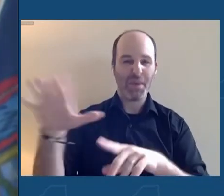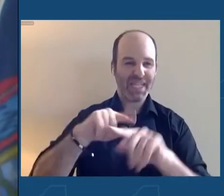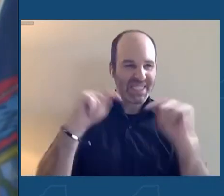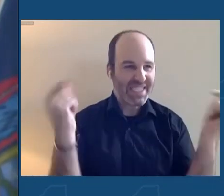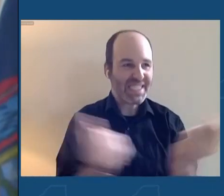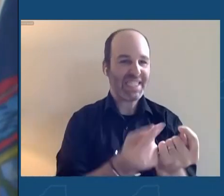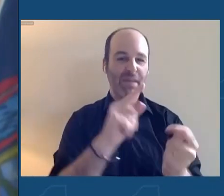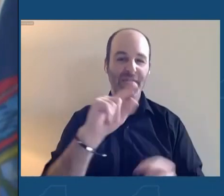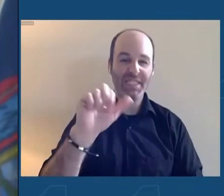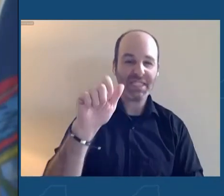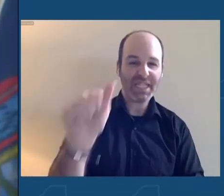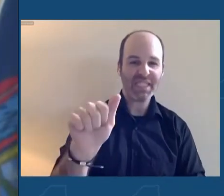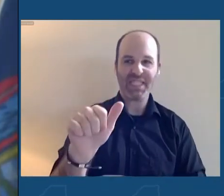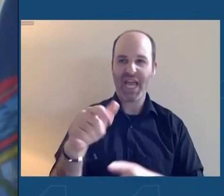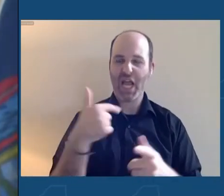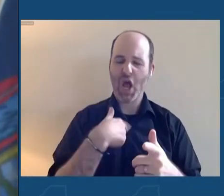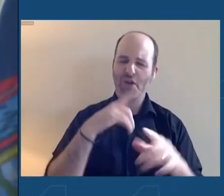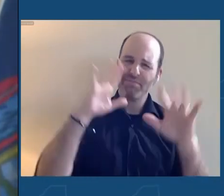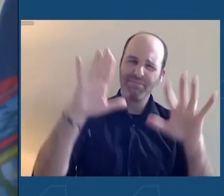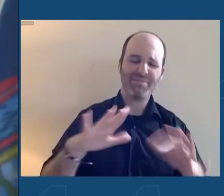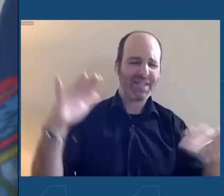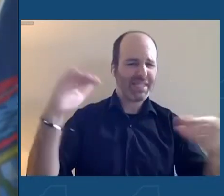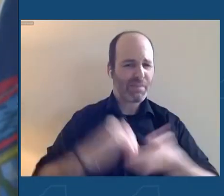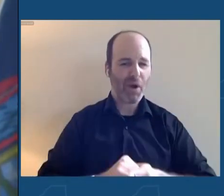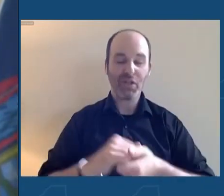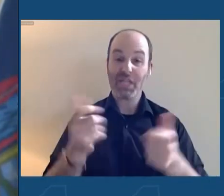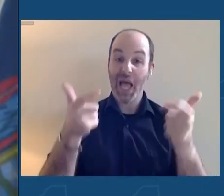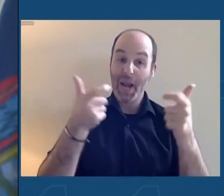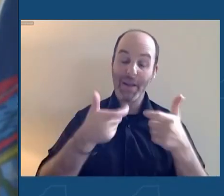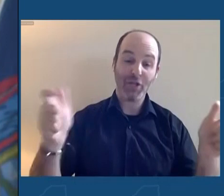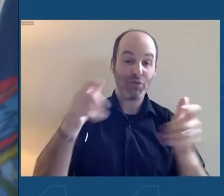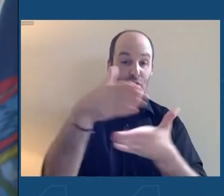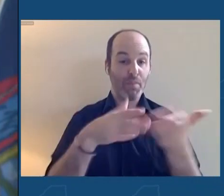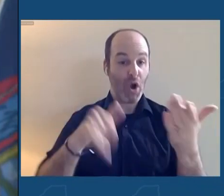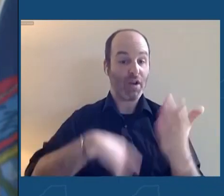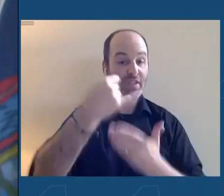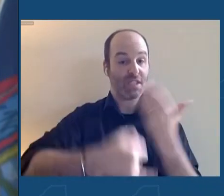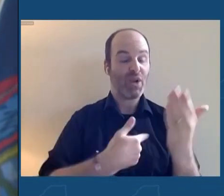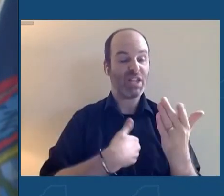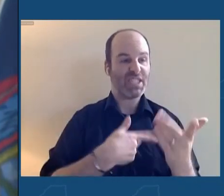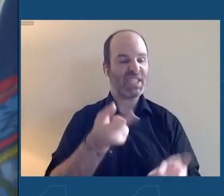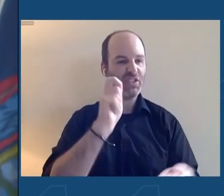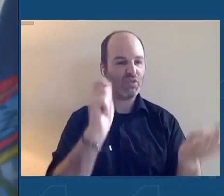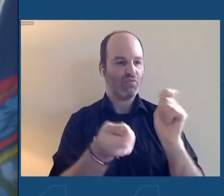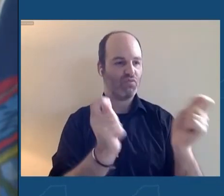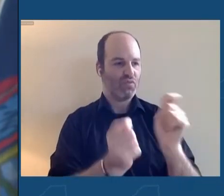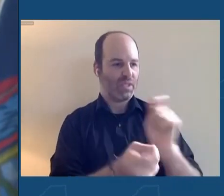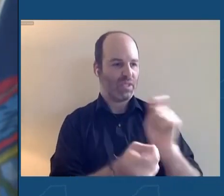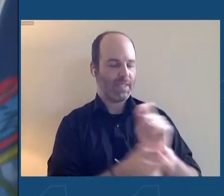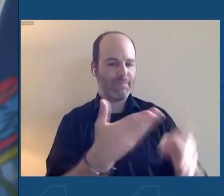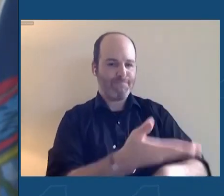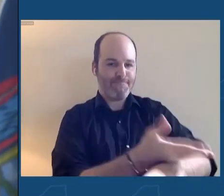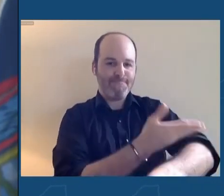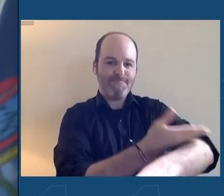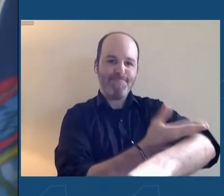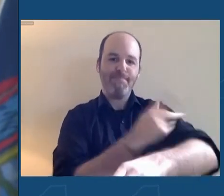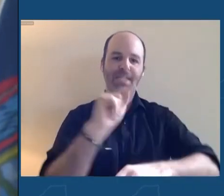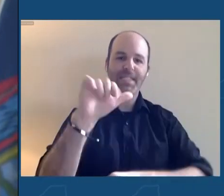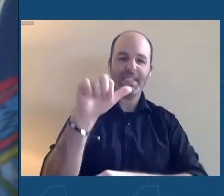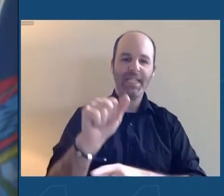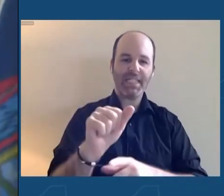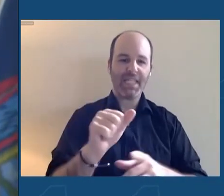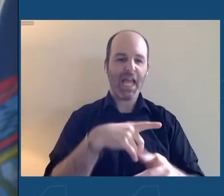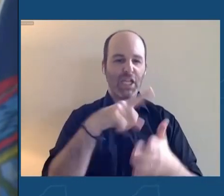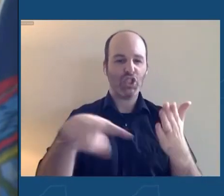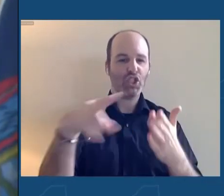major component of this project will be a redesign of the TSA checkpoint area to make sure that we have